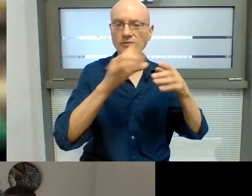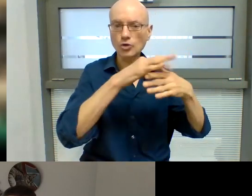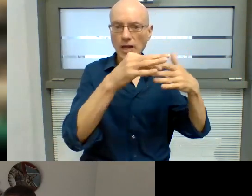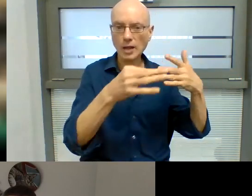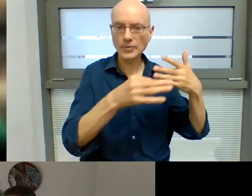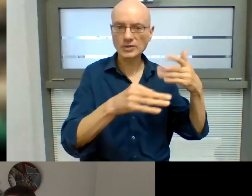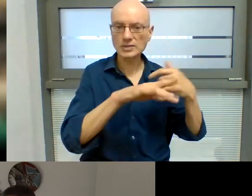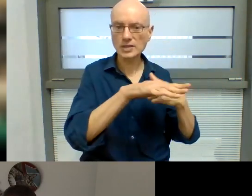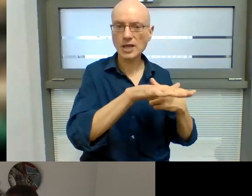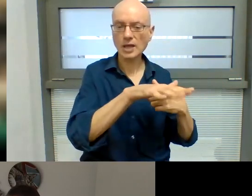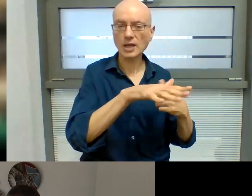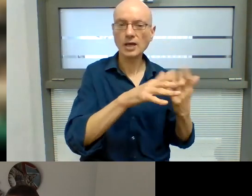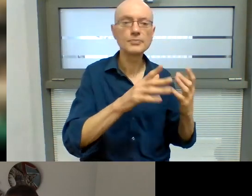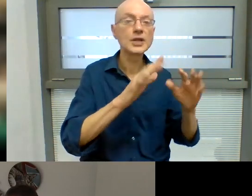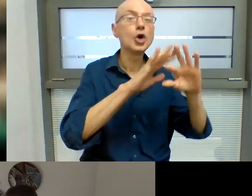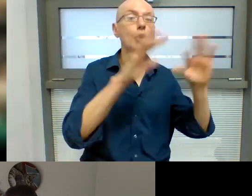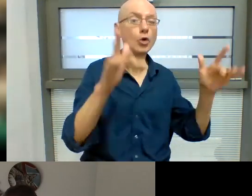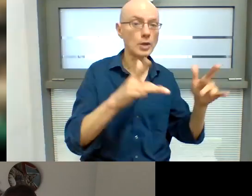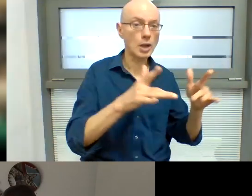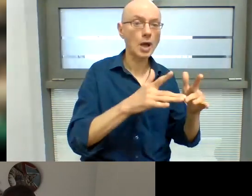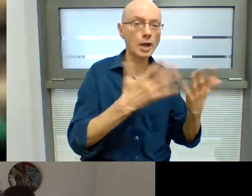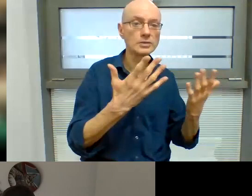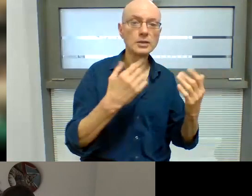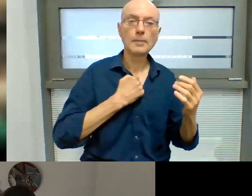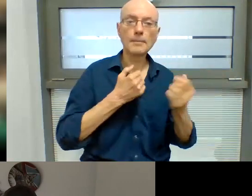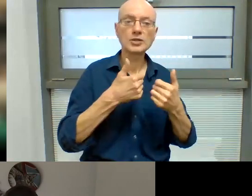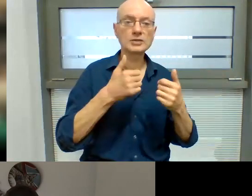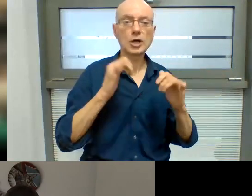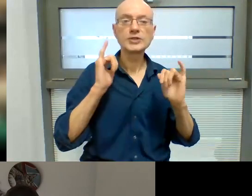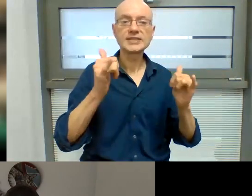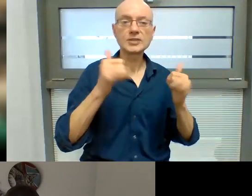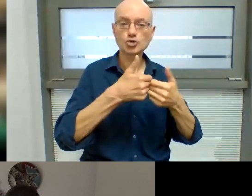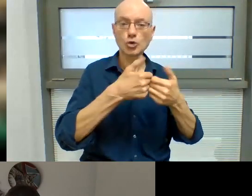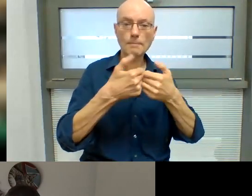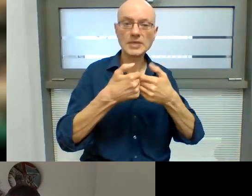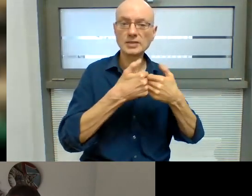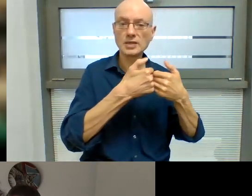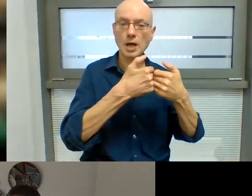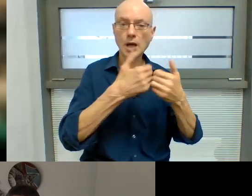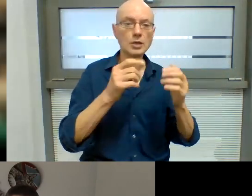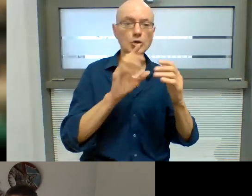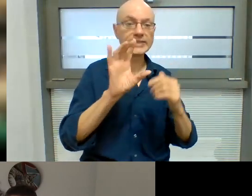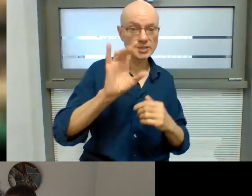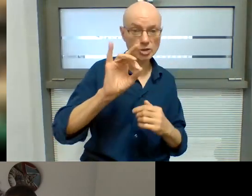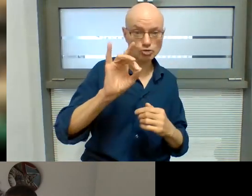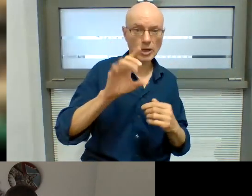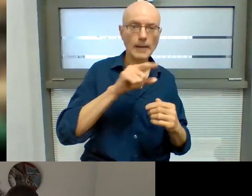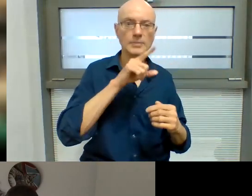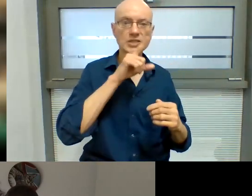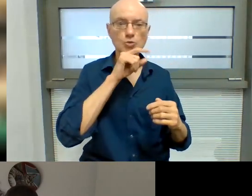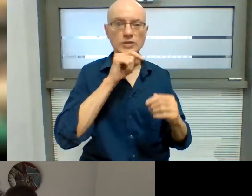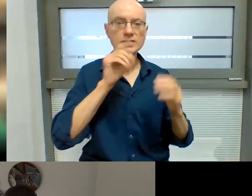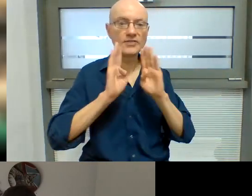be online on all of my social media. So that's I'm on Instagram and Twitter and